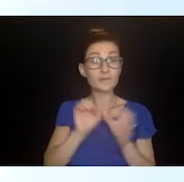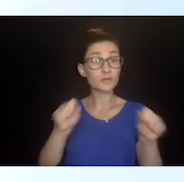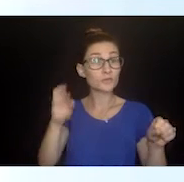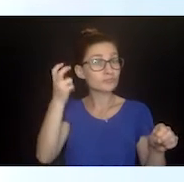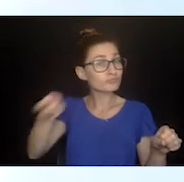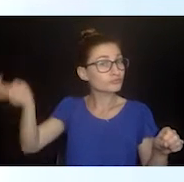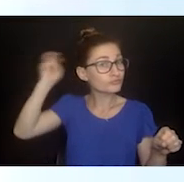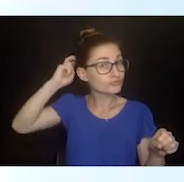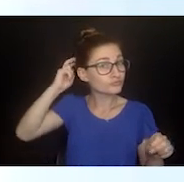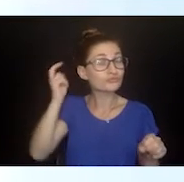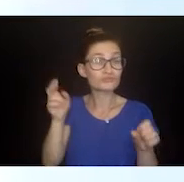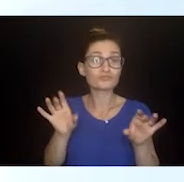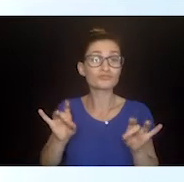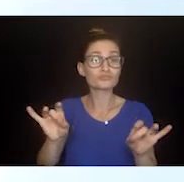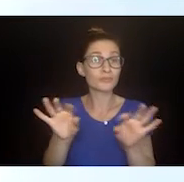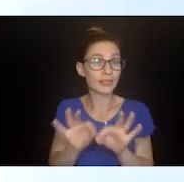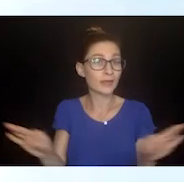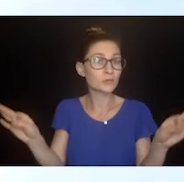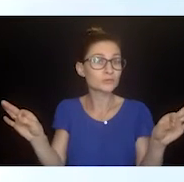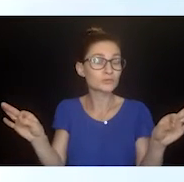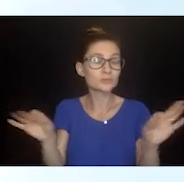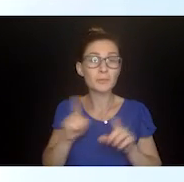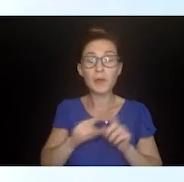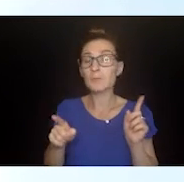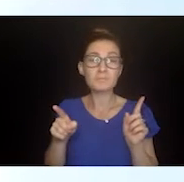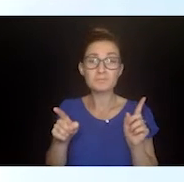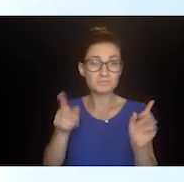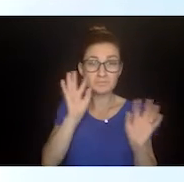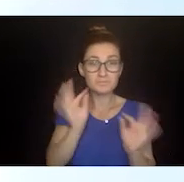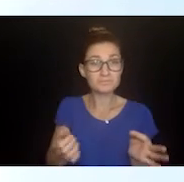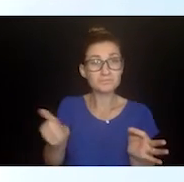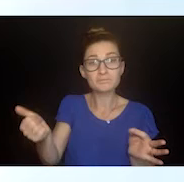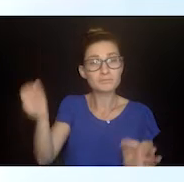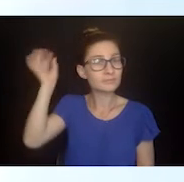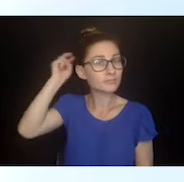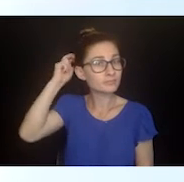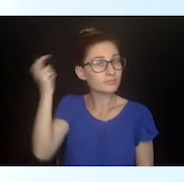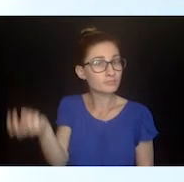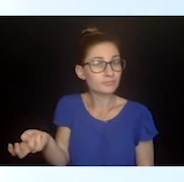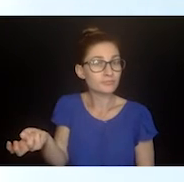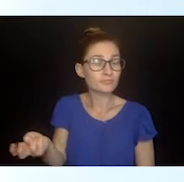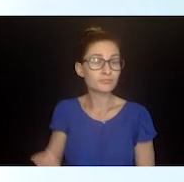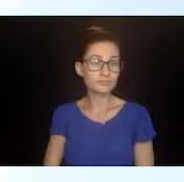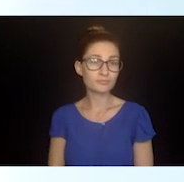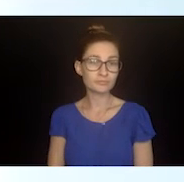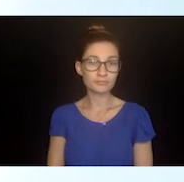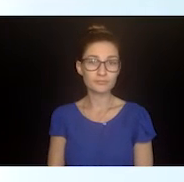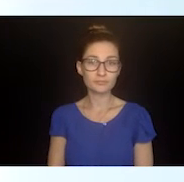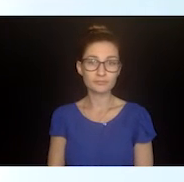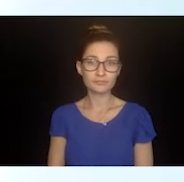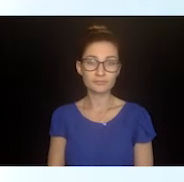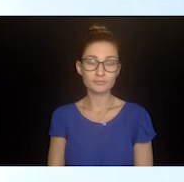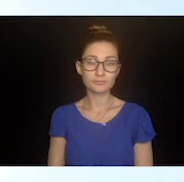he would pick up language, but he's choosing not to wear it as much as I would like him to wear it.